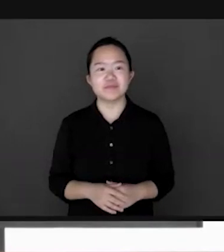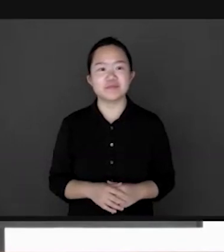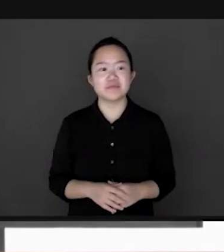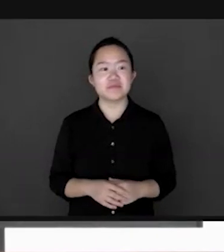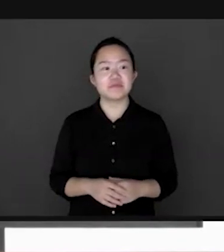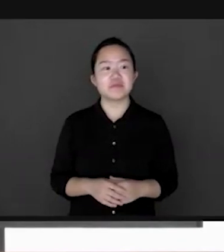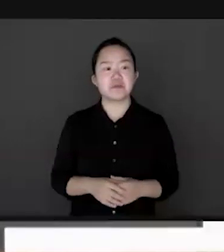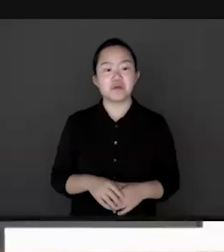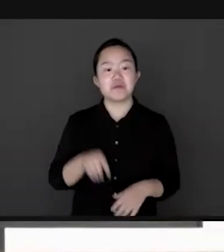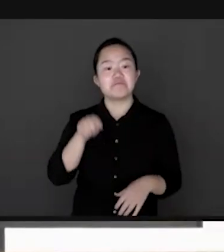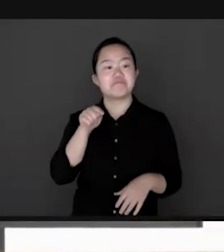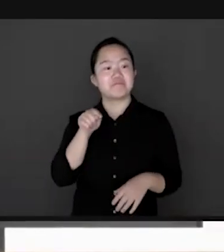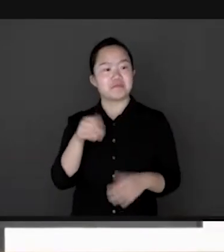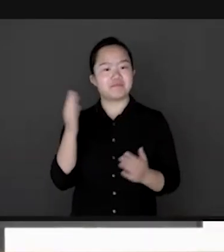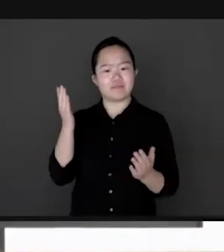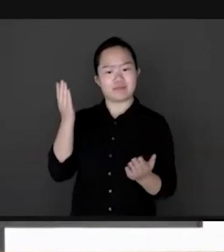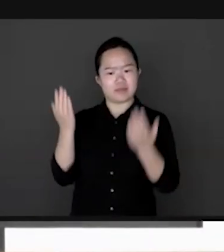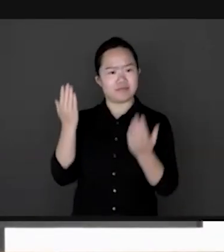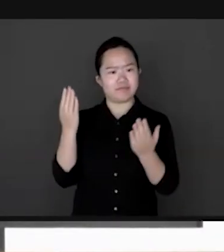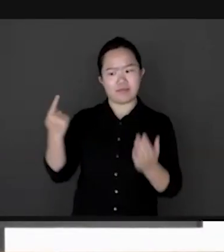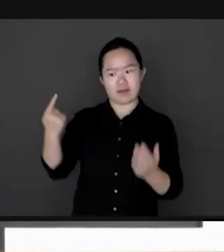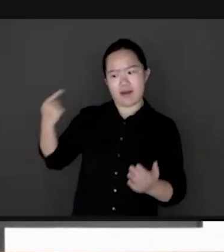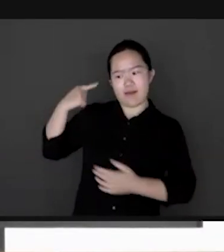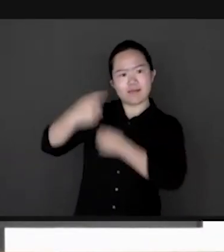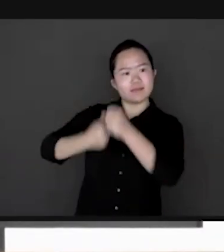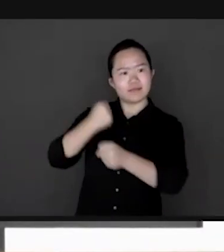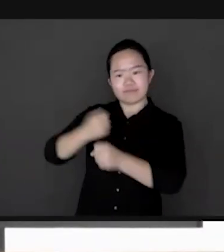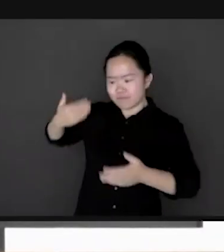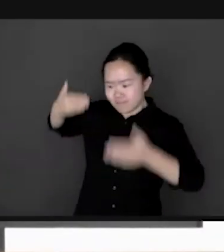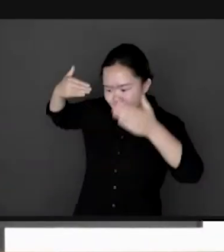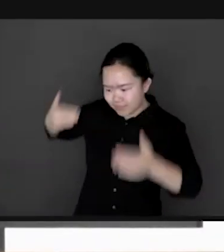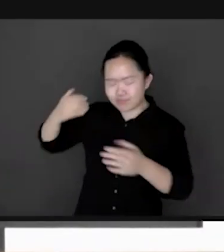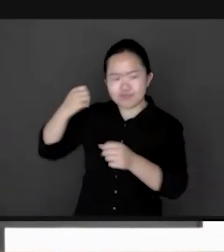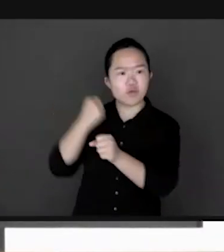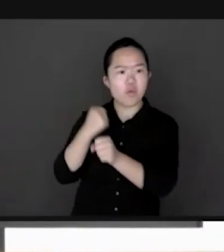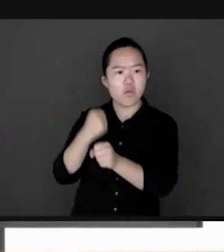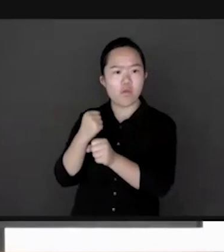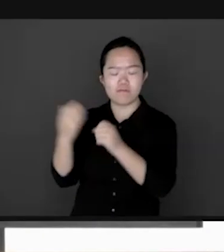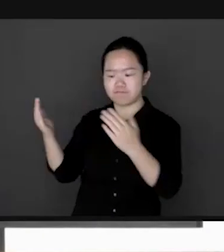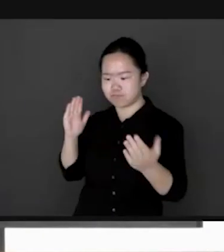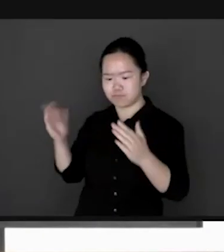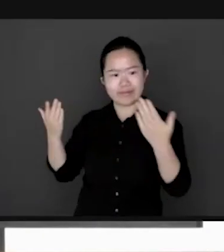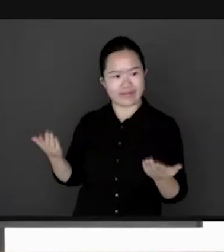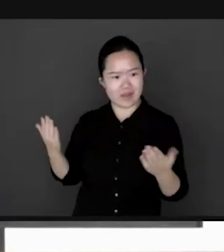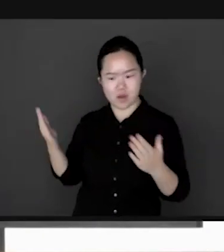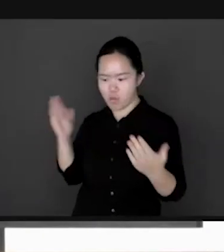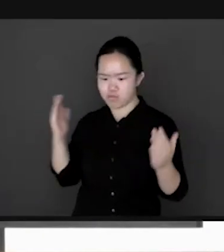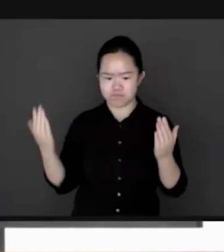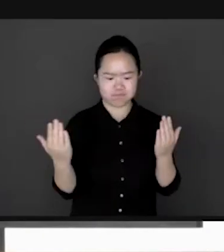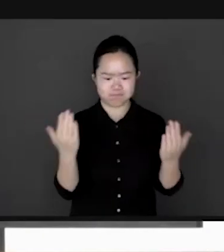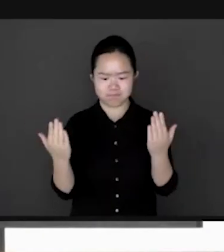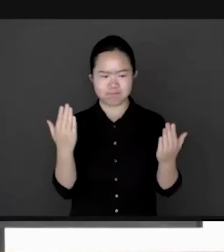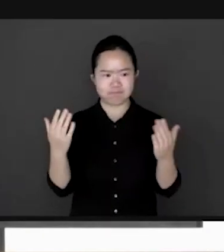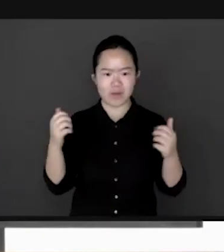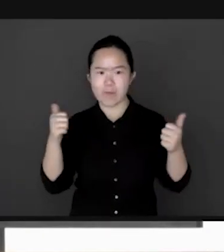good swap, even if it was for other reasons. We will hear about the key policy activities, that what